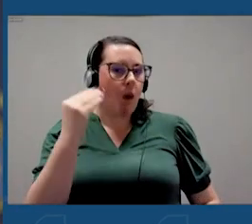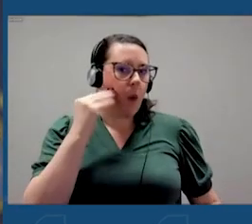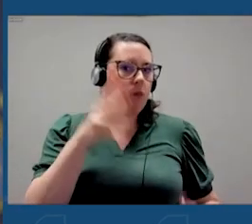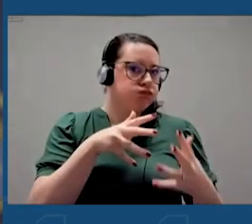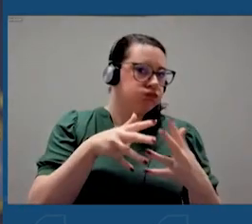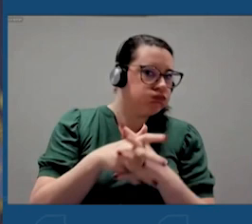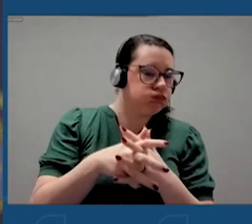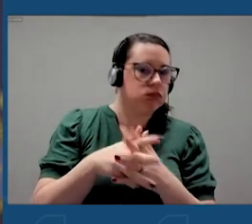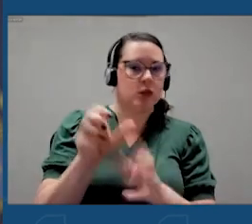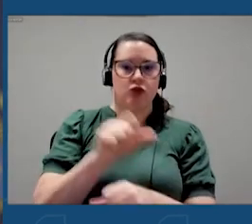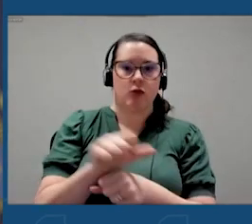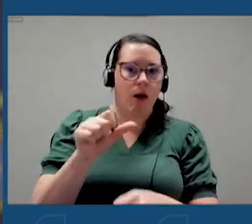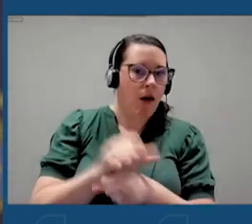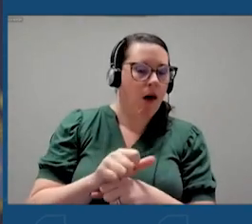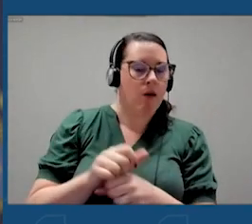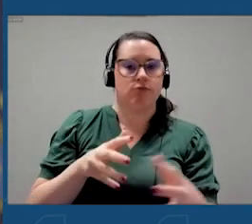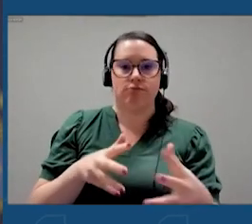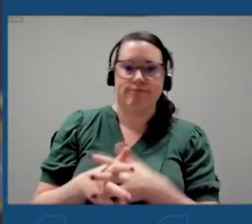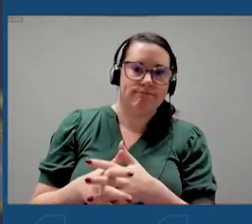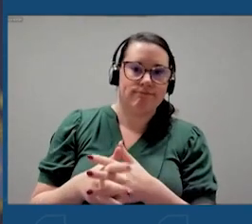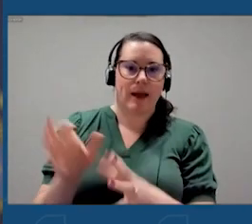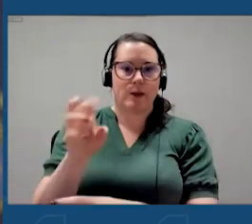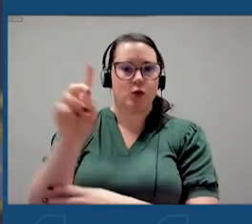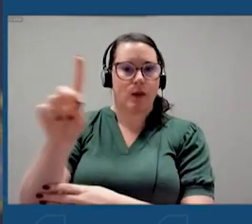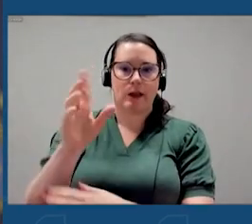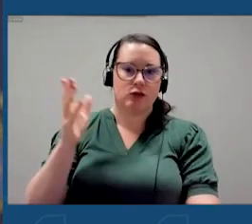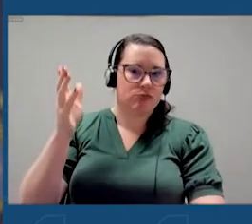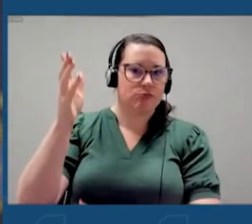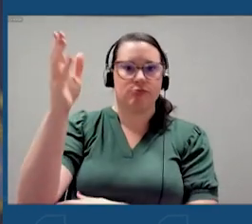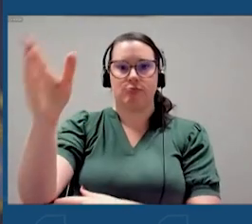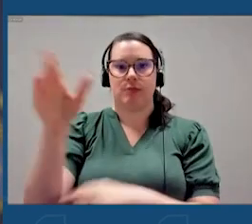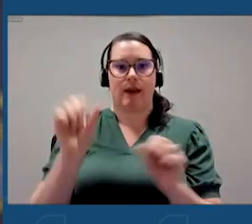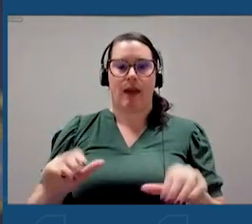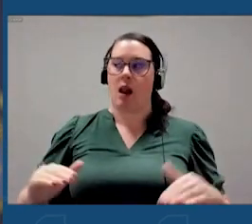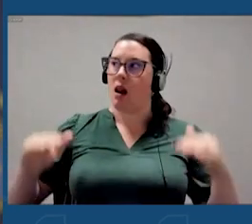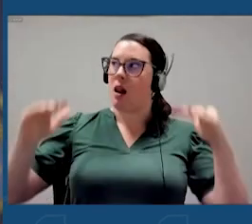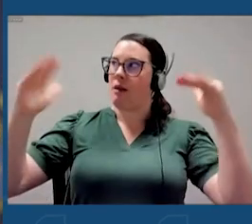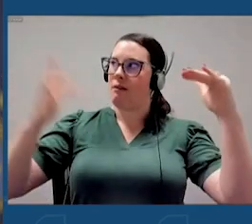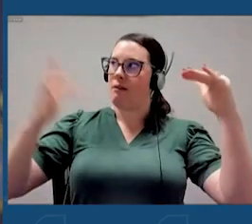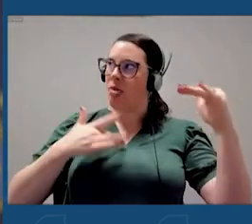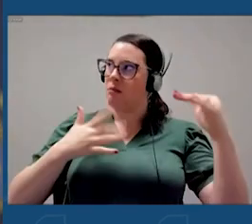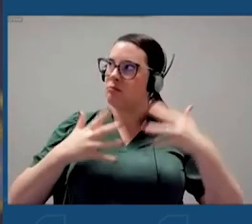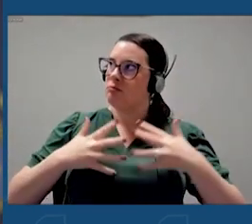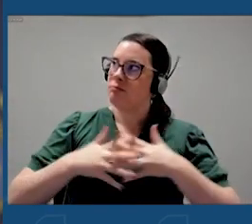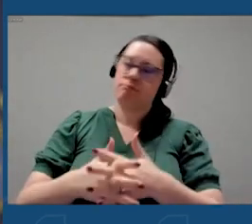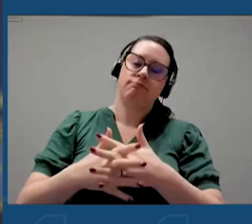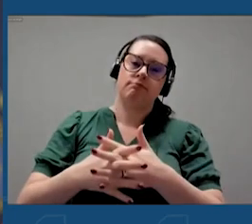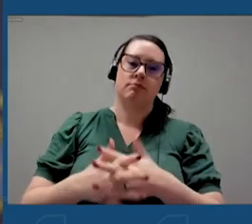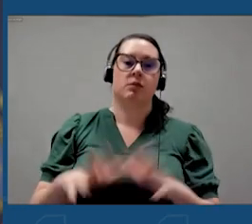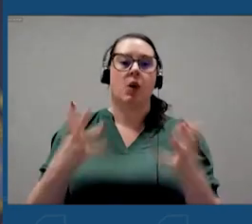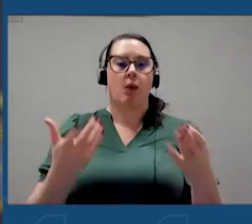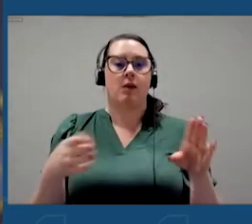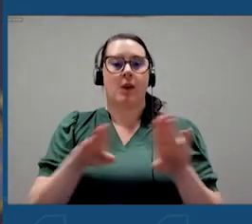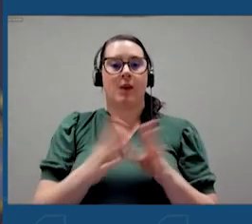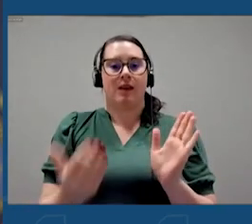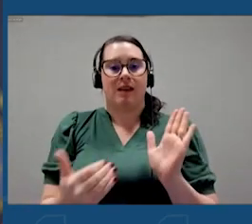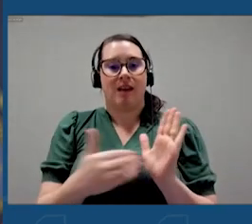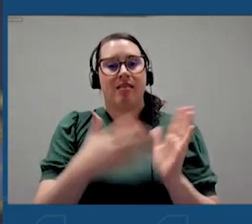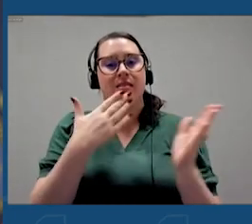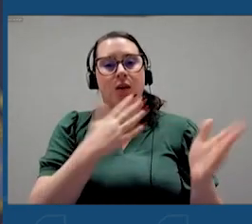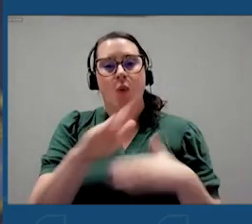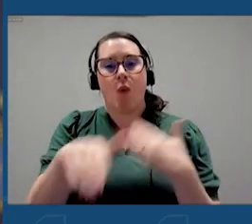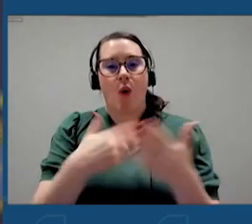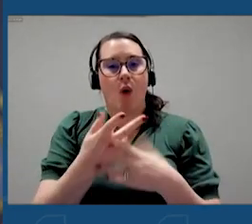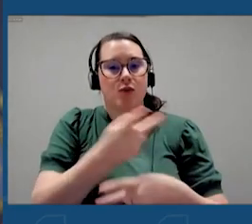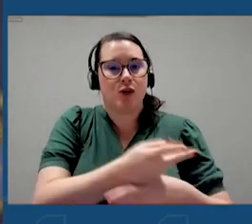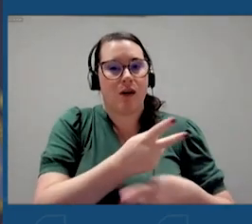for them as they grow older as well. So I want to close by saying again, thank you to all of our child care providers across the